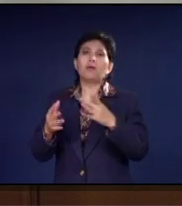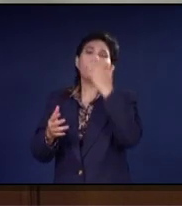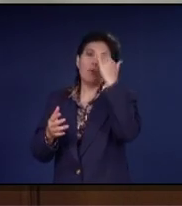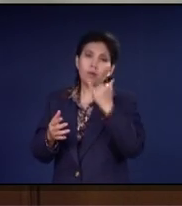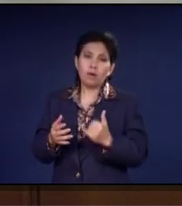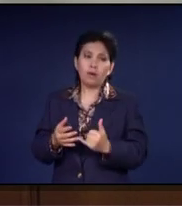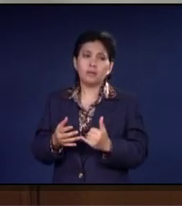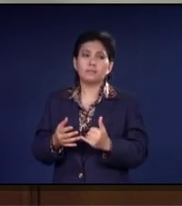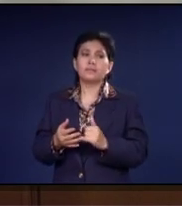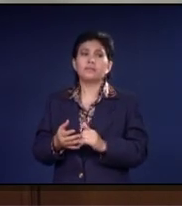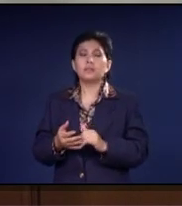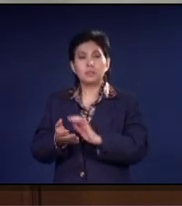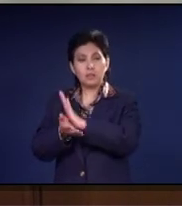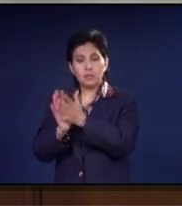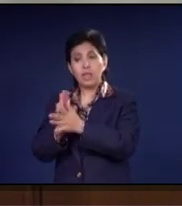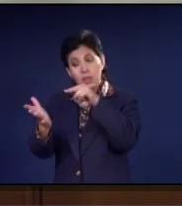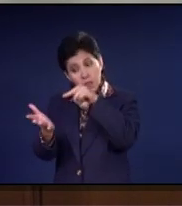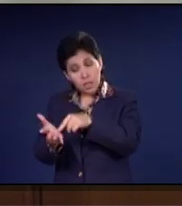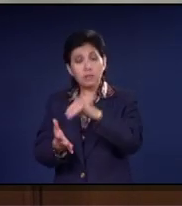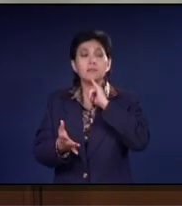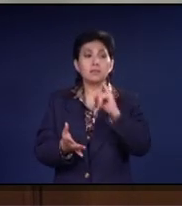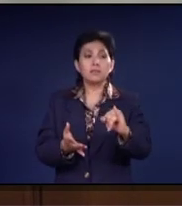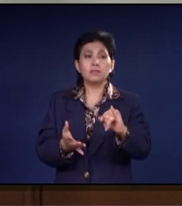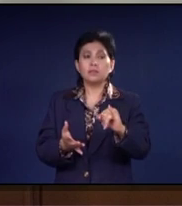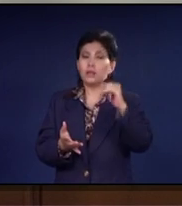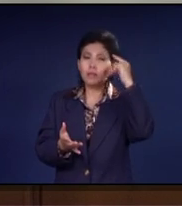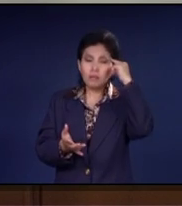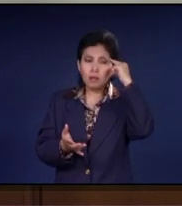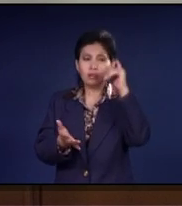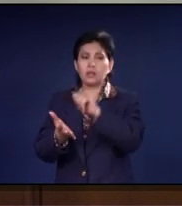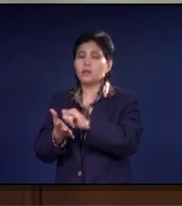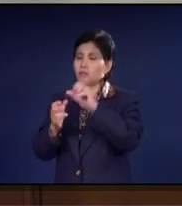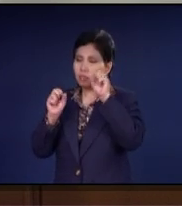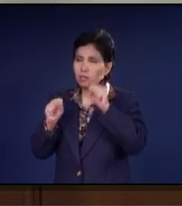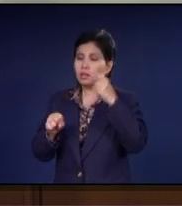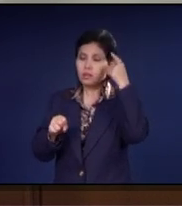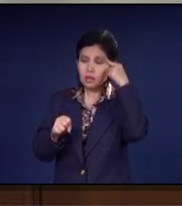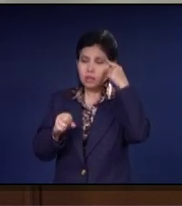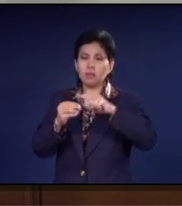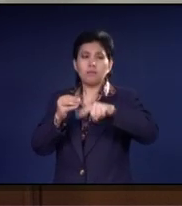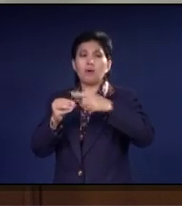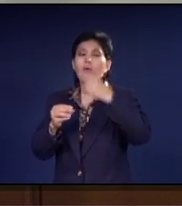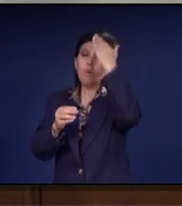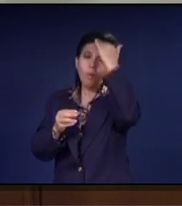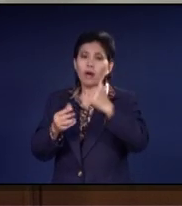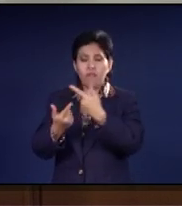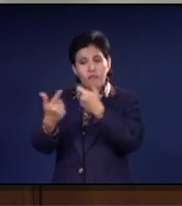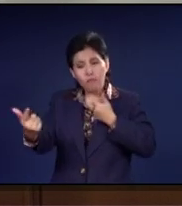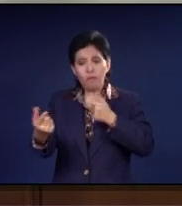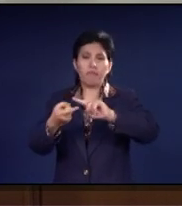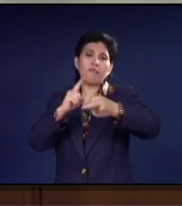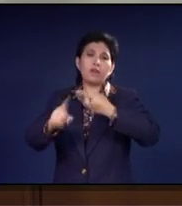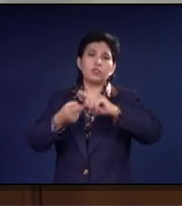bring down the other group. So this is a thought that you can think about. Why from